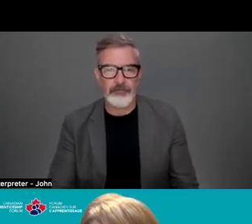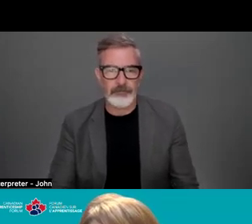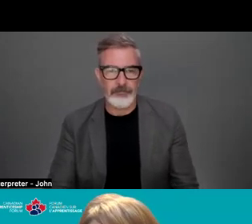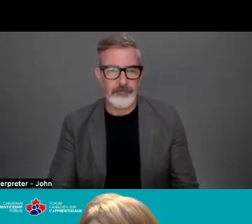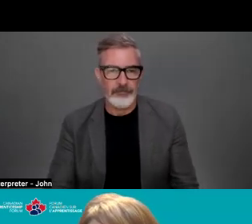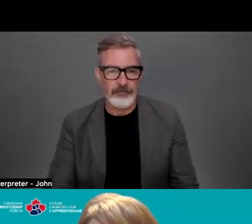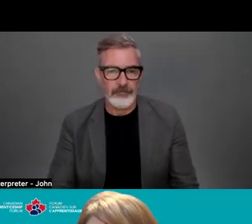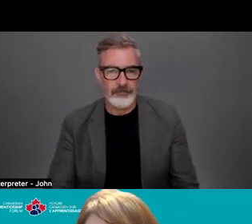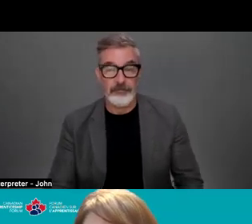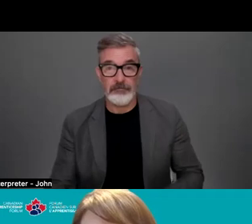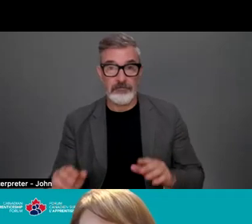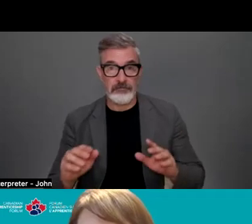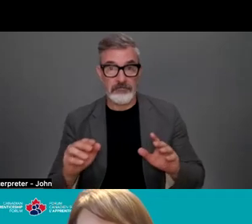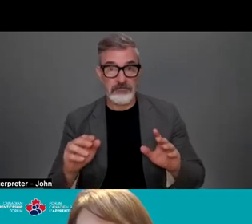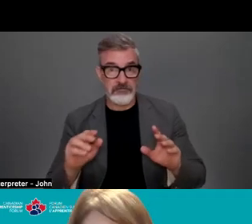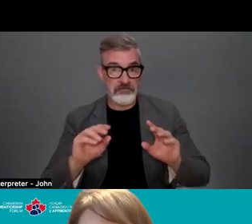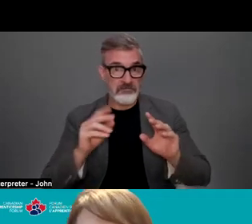Can everybody see that?